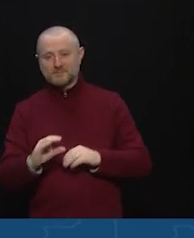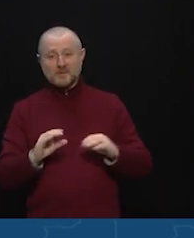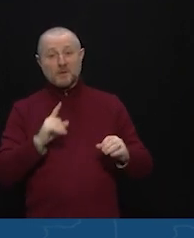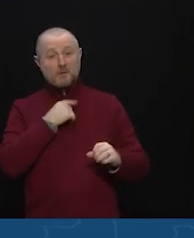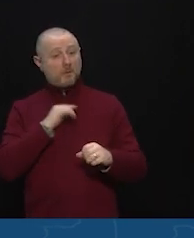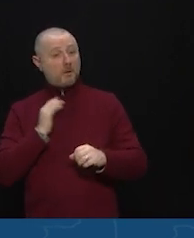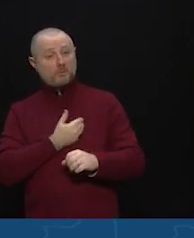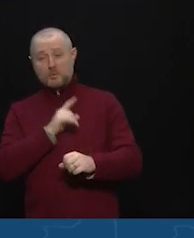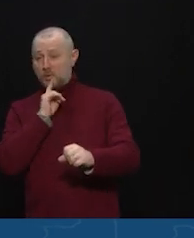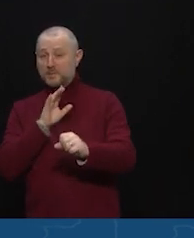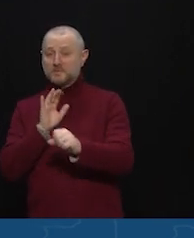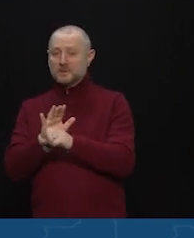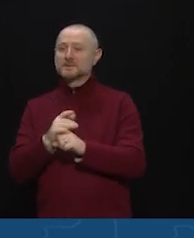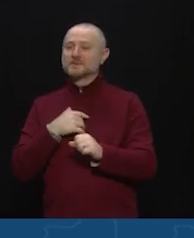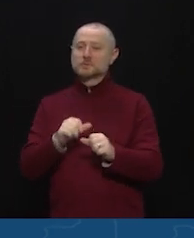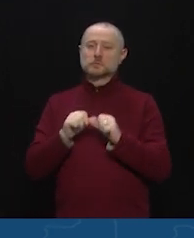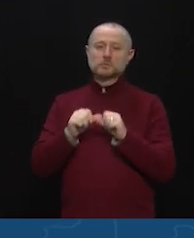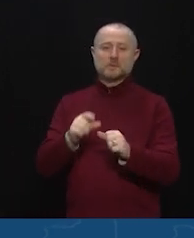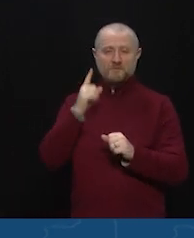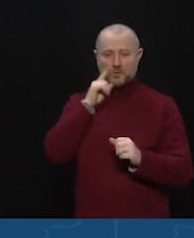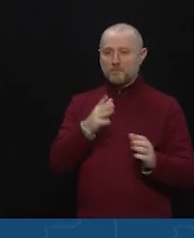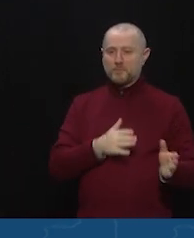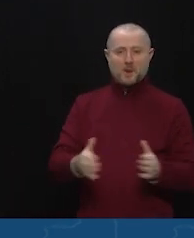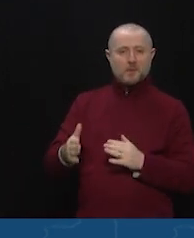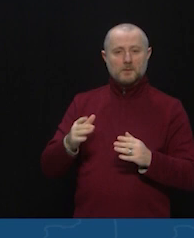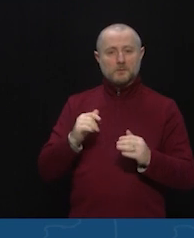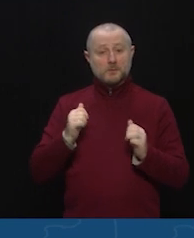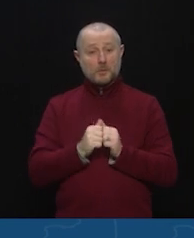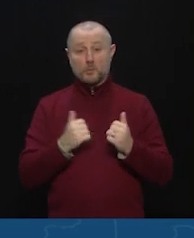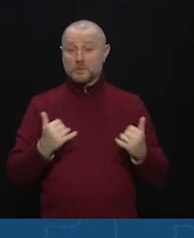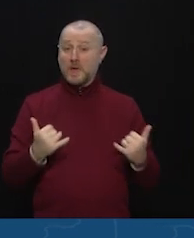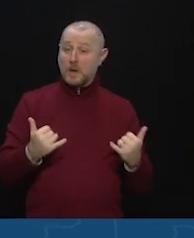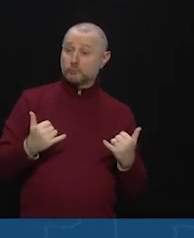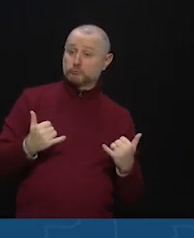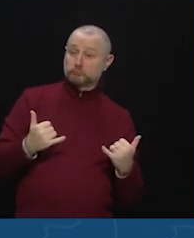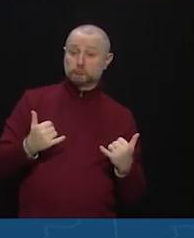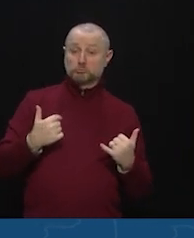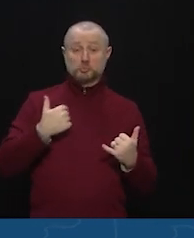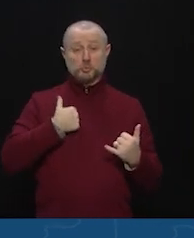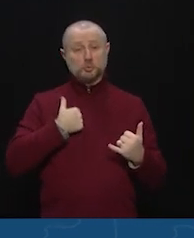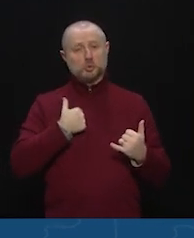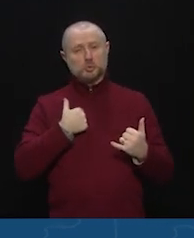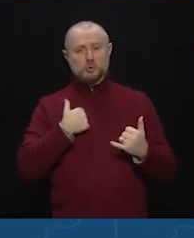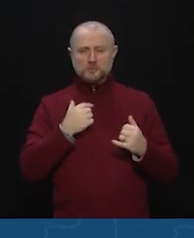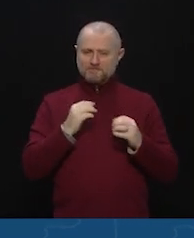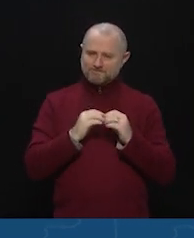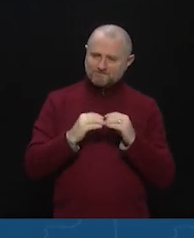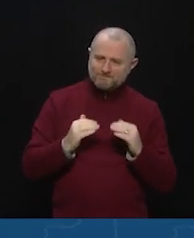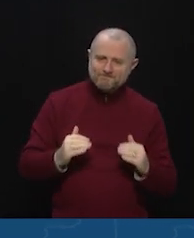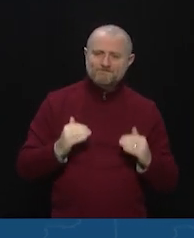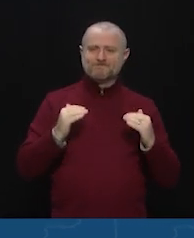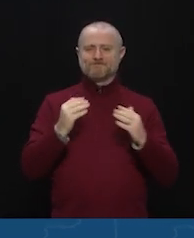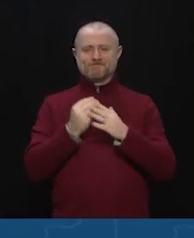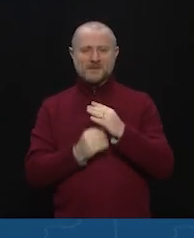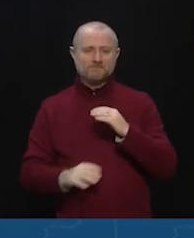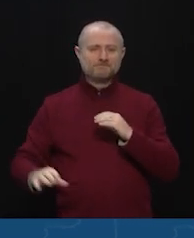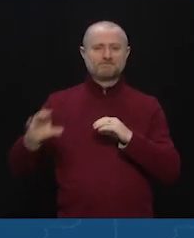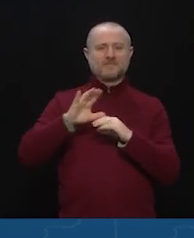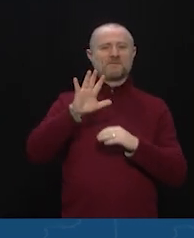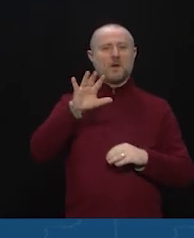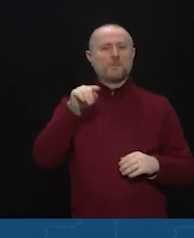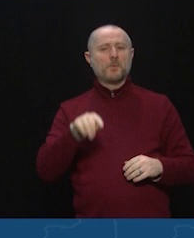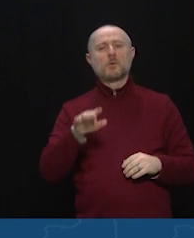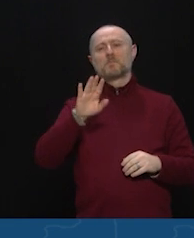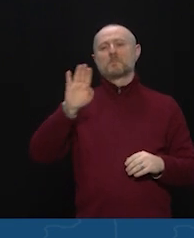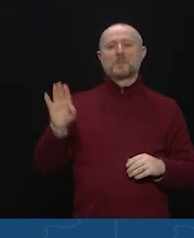period, and with the current year surplus of $5 billion, largely used to fund one-time expenses. So we